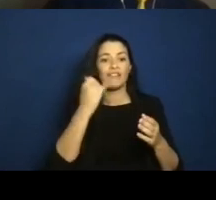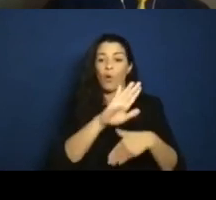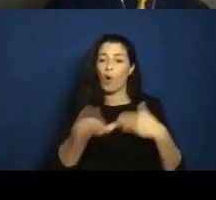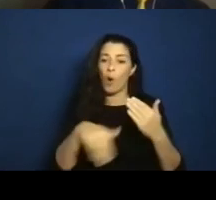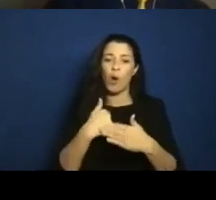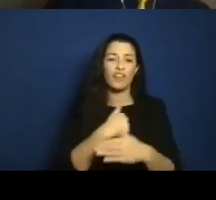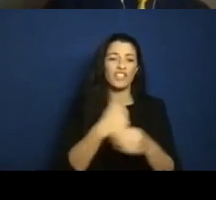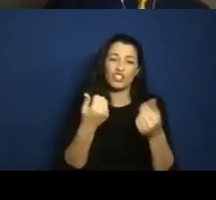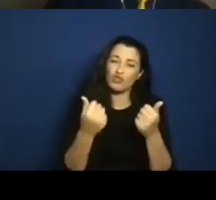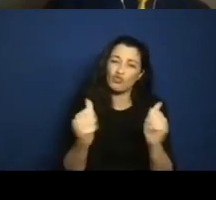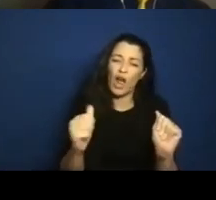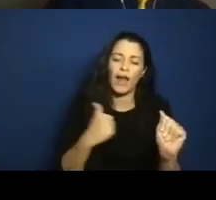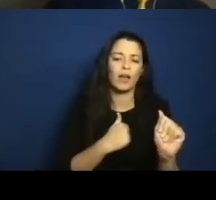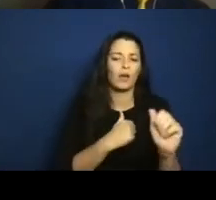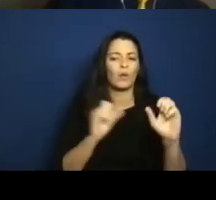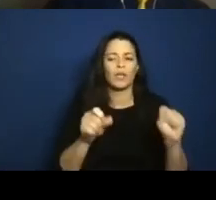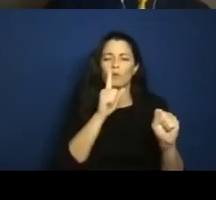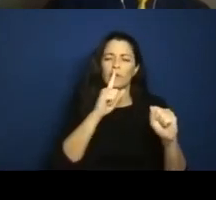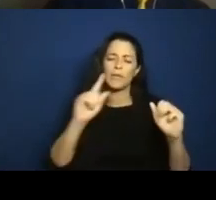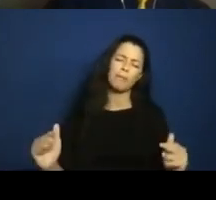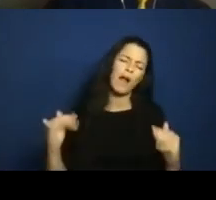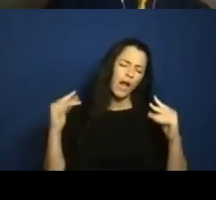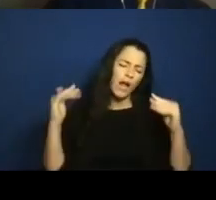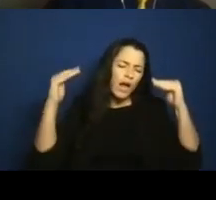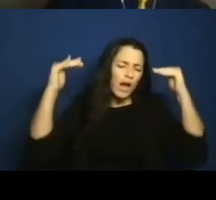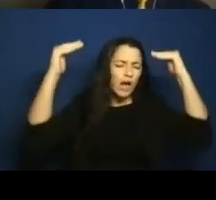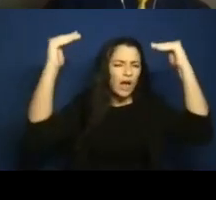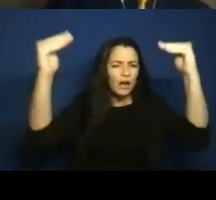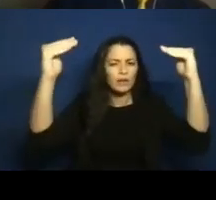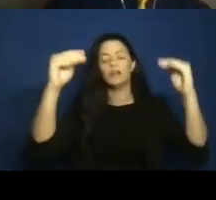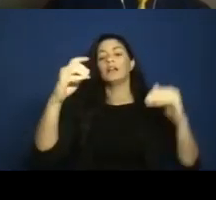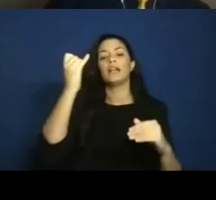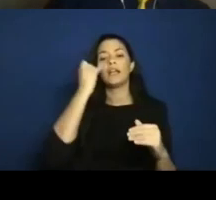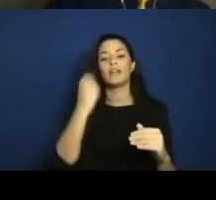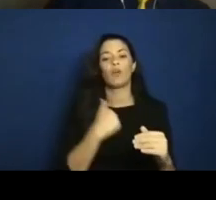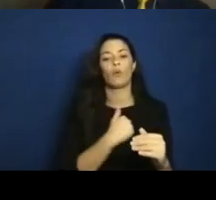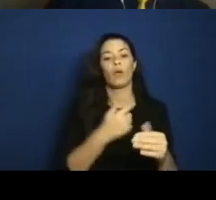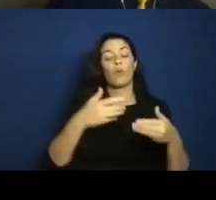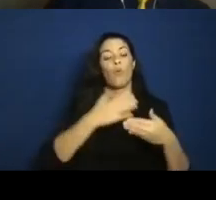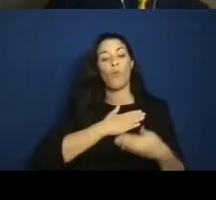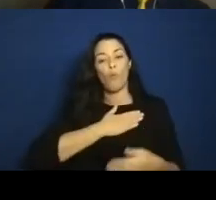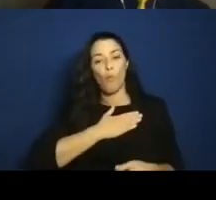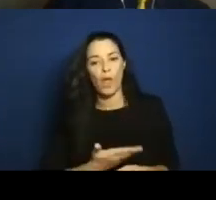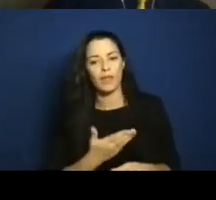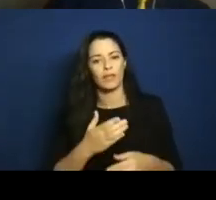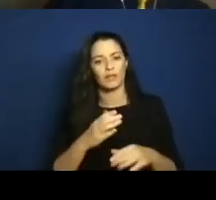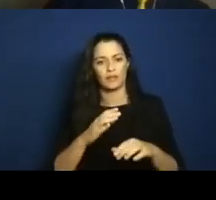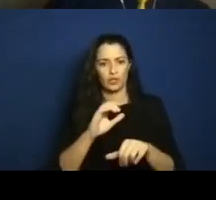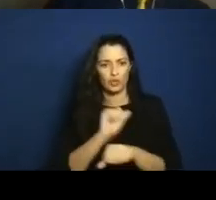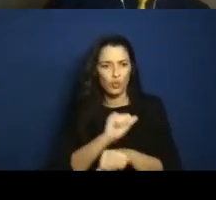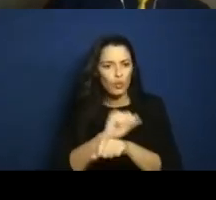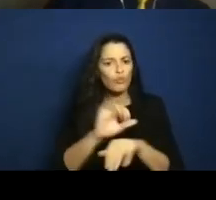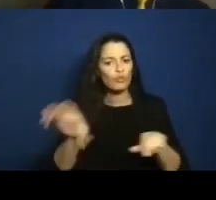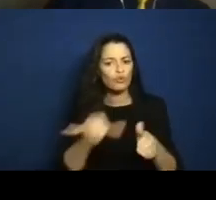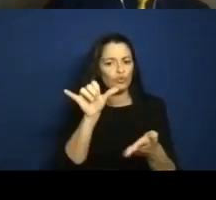move far, far, far beyond our imaginings if we're willing to work and do that which is for the greater good. And